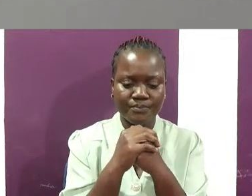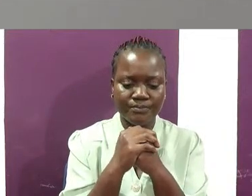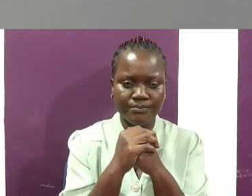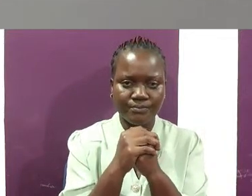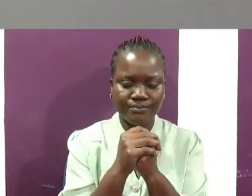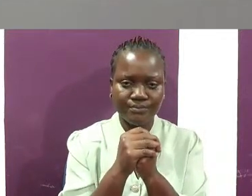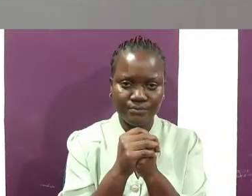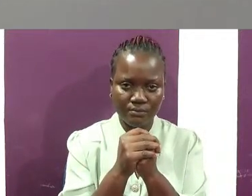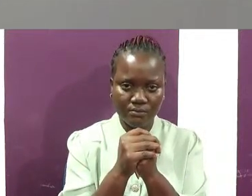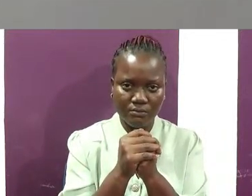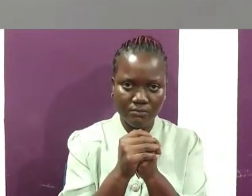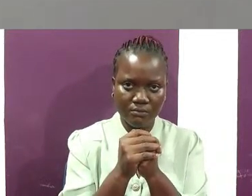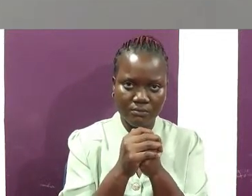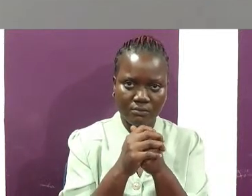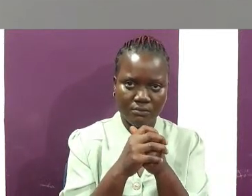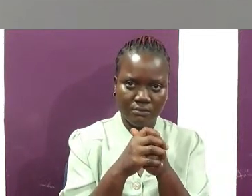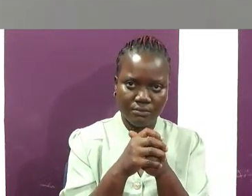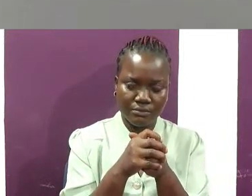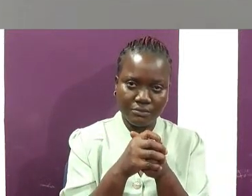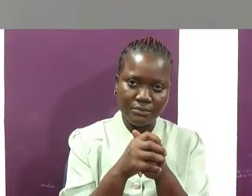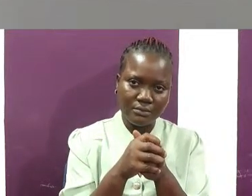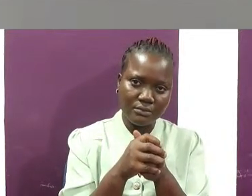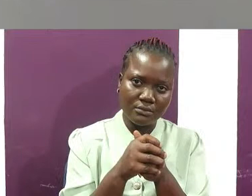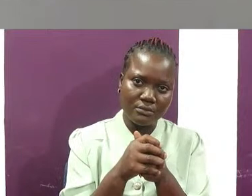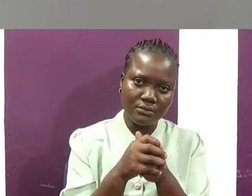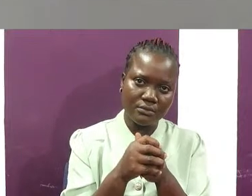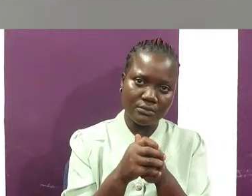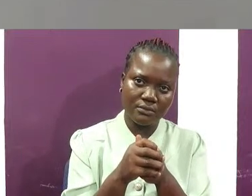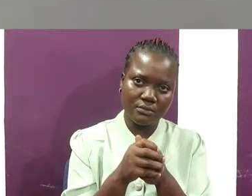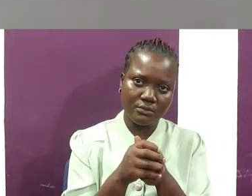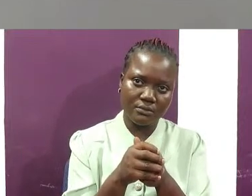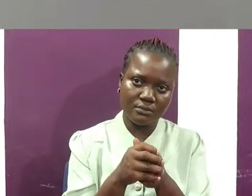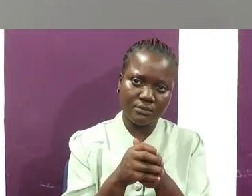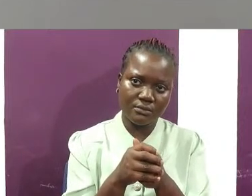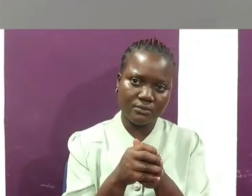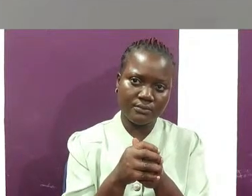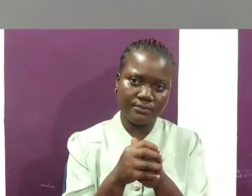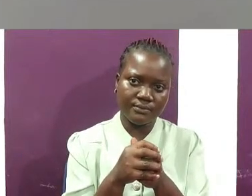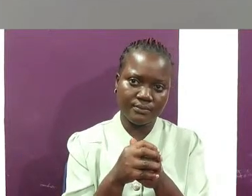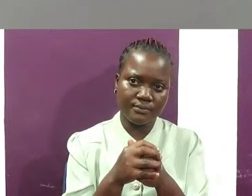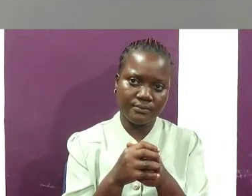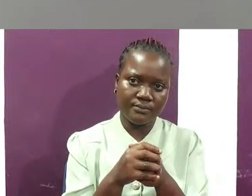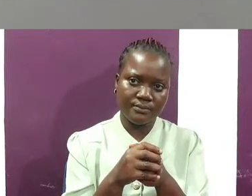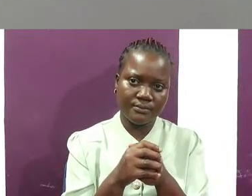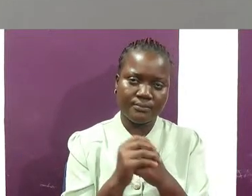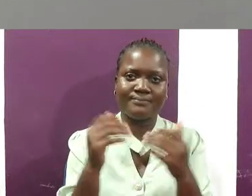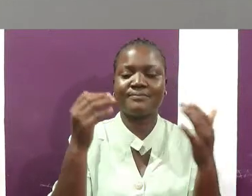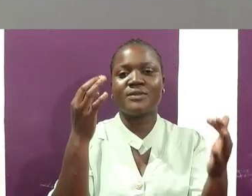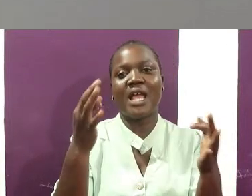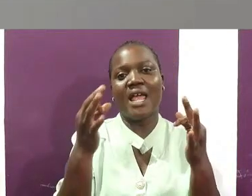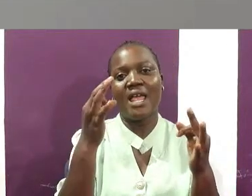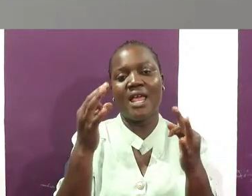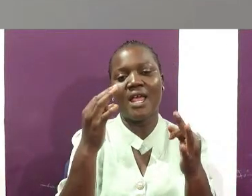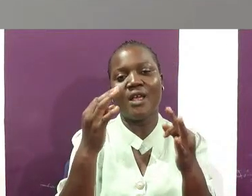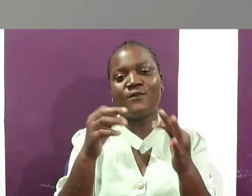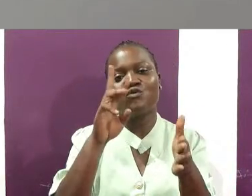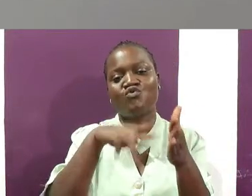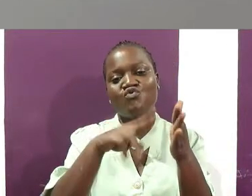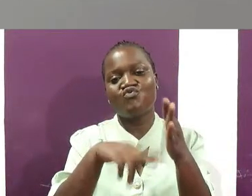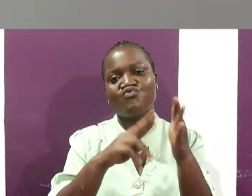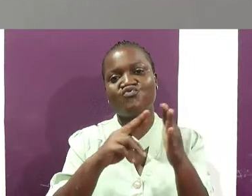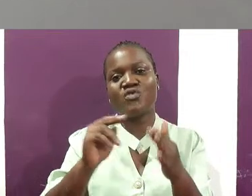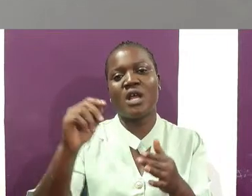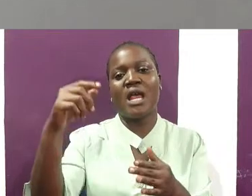3:8, and Galatians 4:13 that all talk about there being one gospel. Now, we Galatians 4 moma e di kan e tre